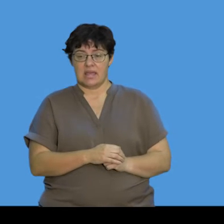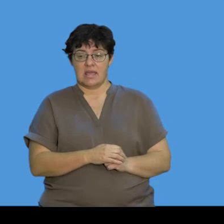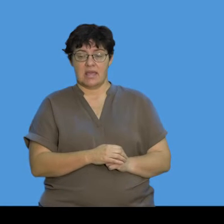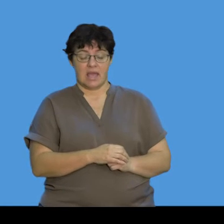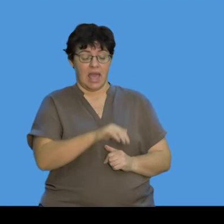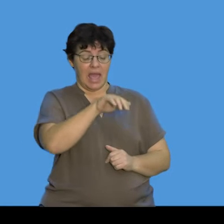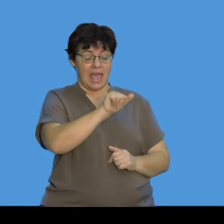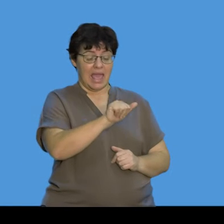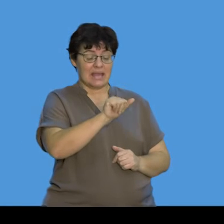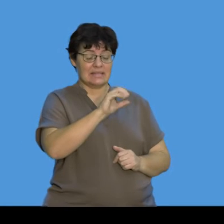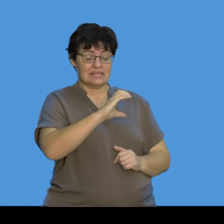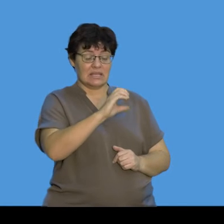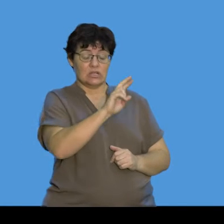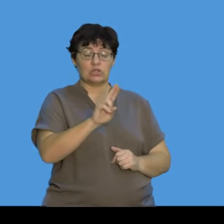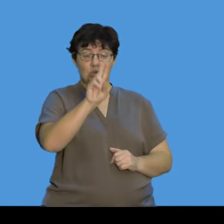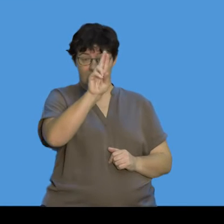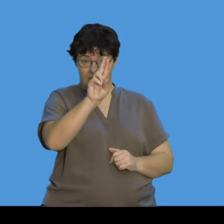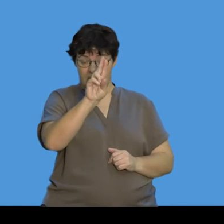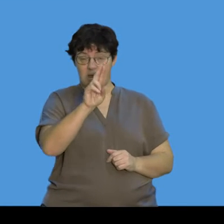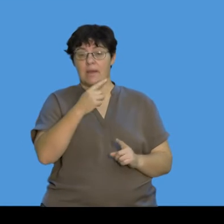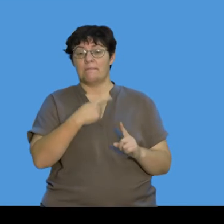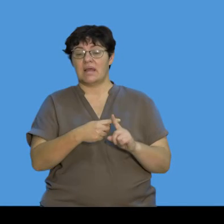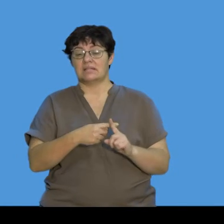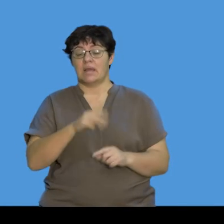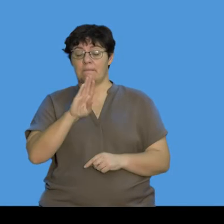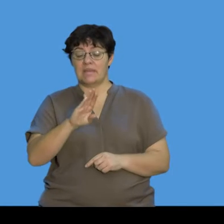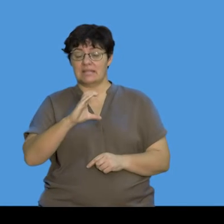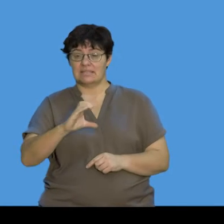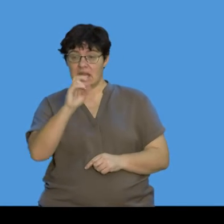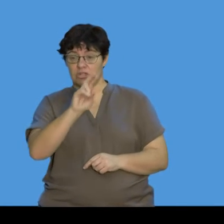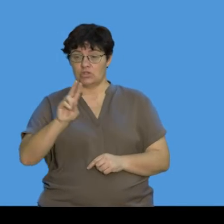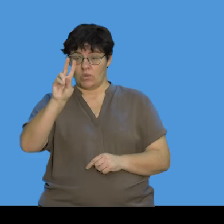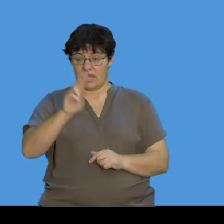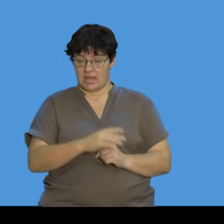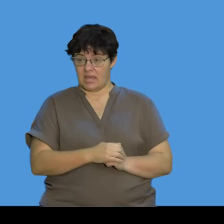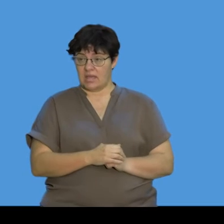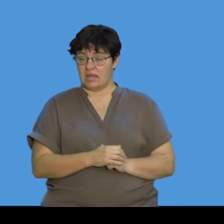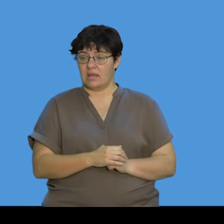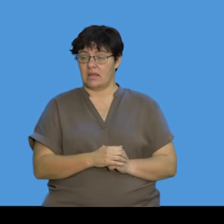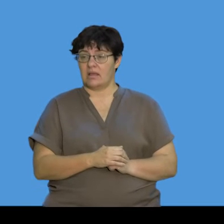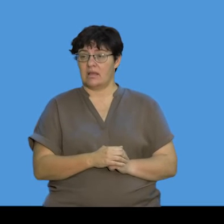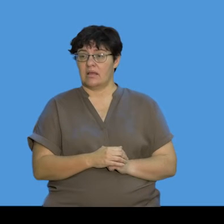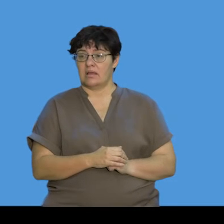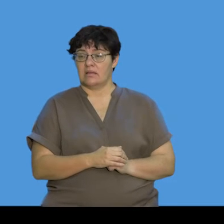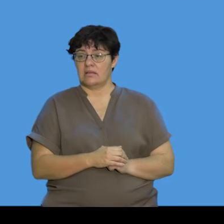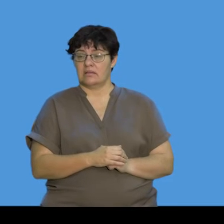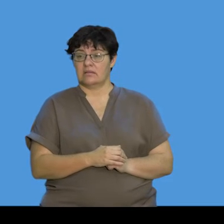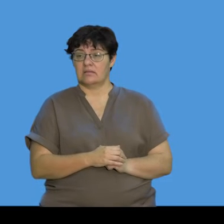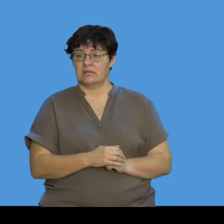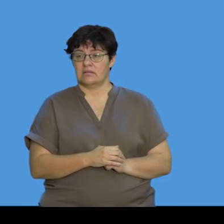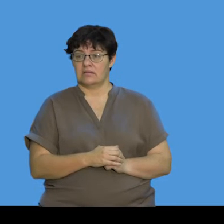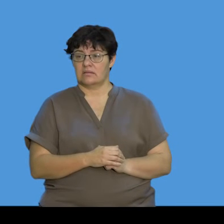can say AC squared plus BC squared, let me show you on the